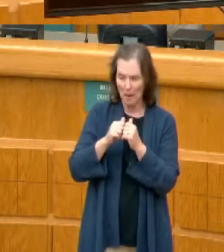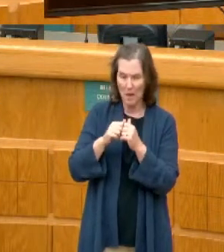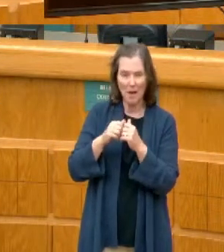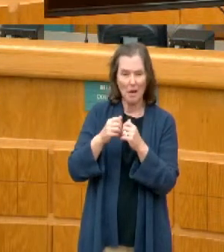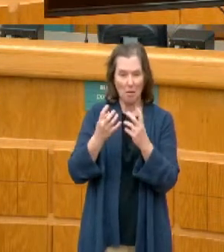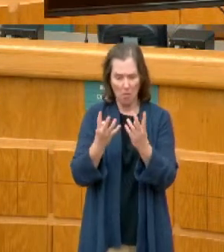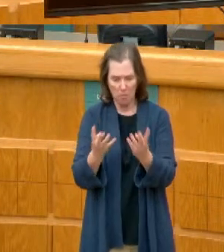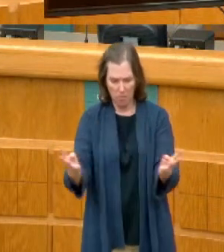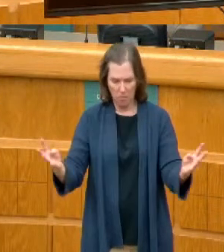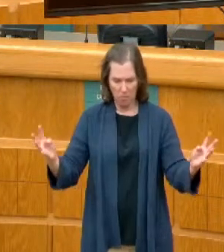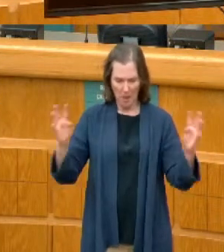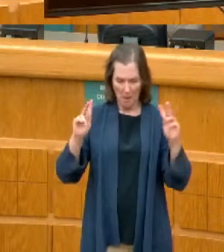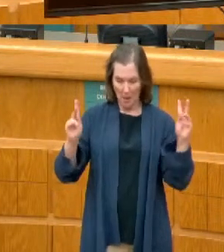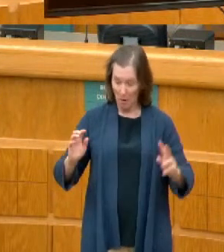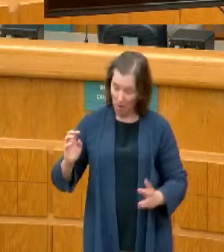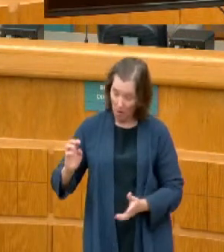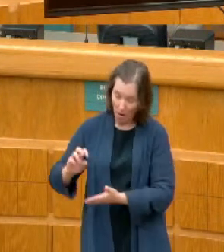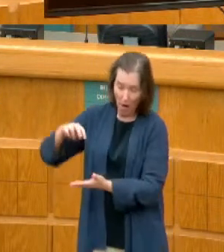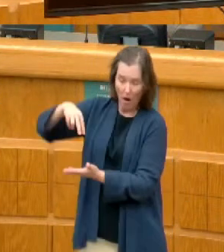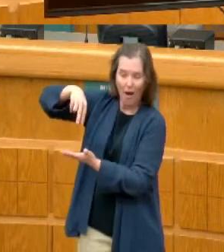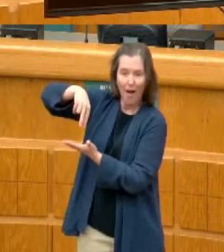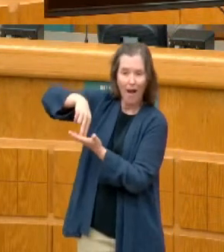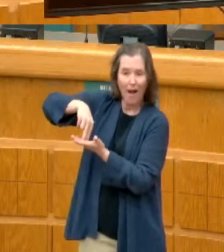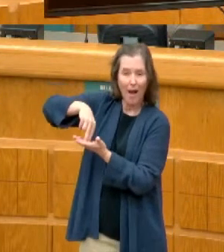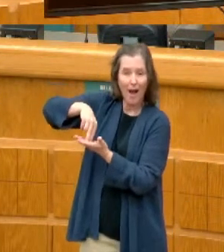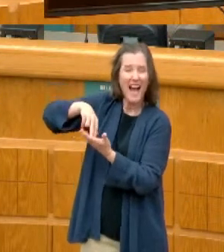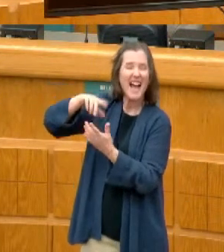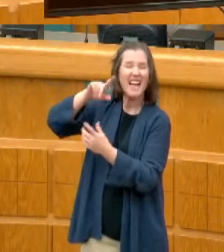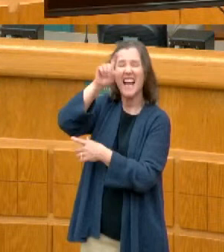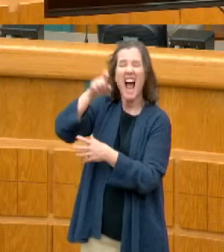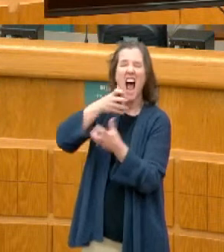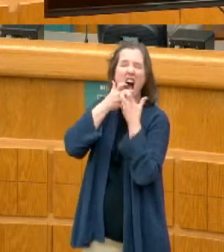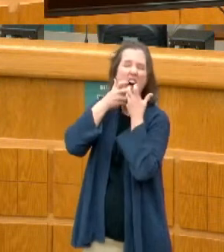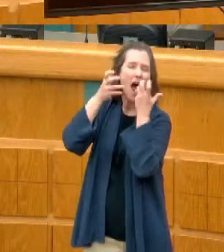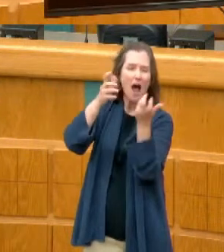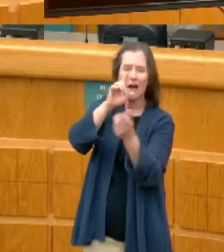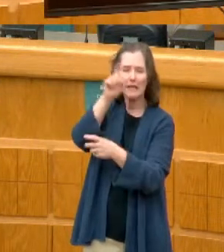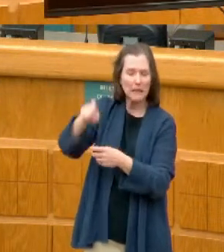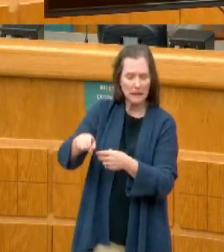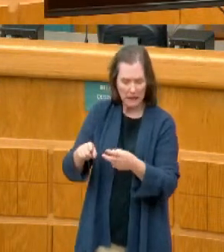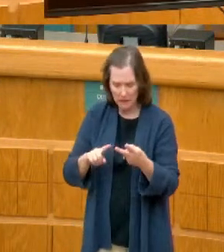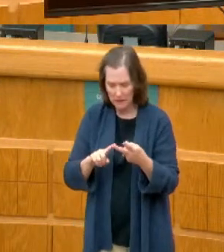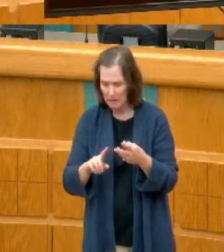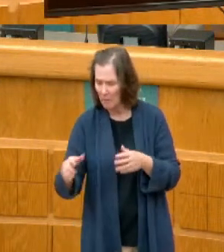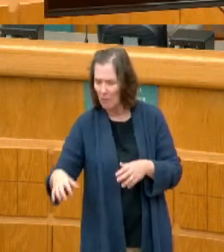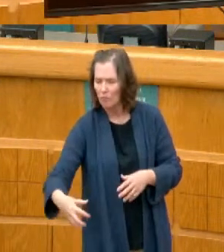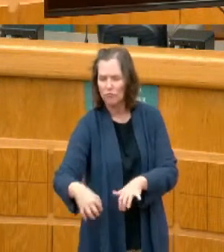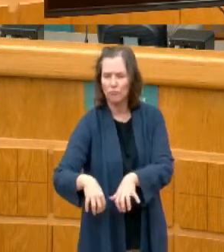stadium yells, fight, and it's deafening. And it gives you goosebumps.